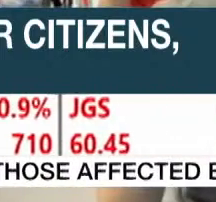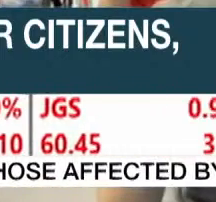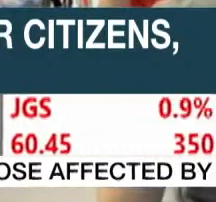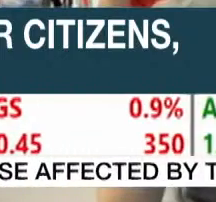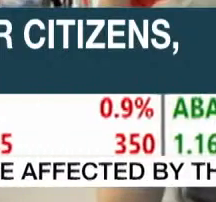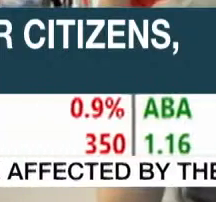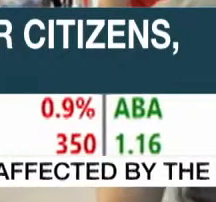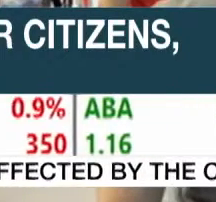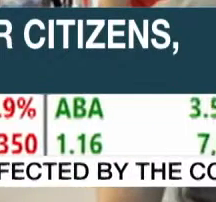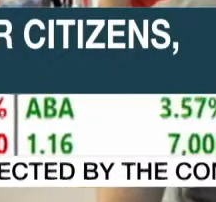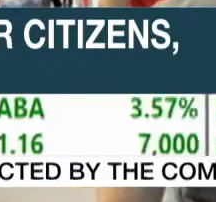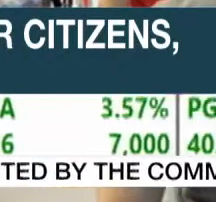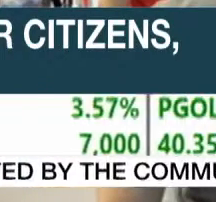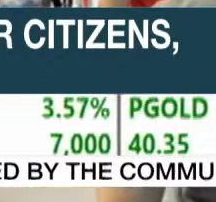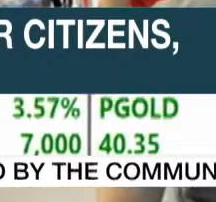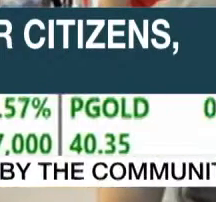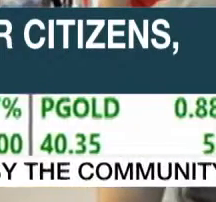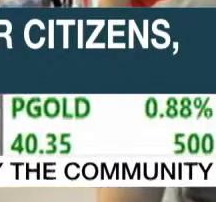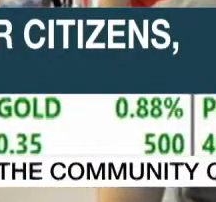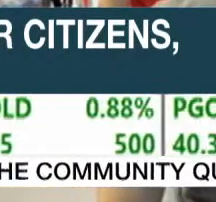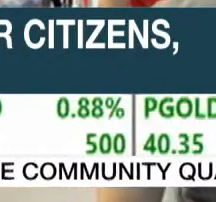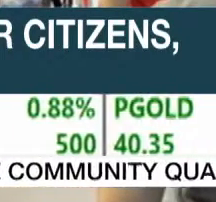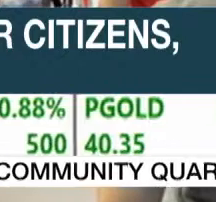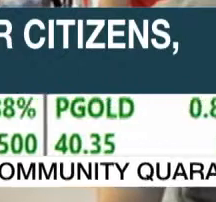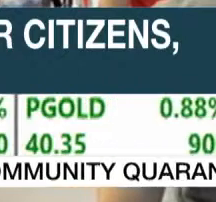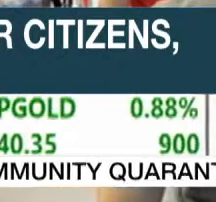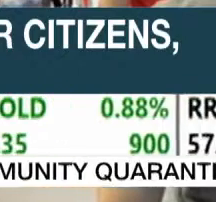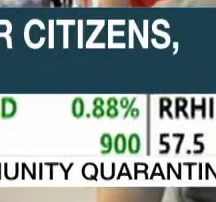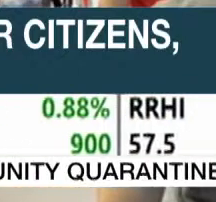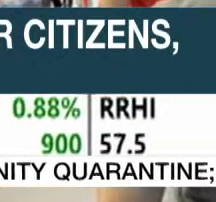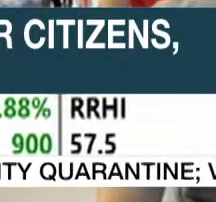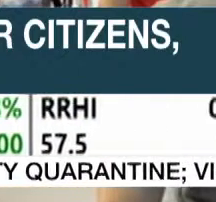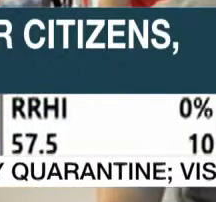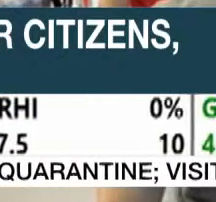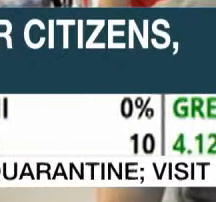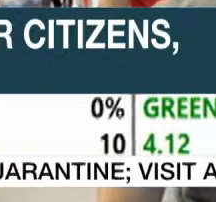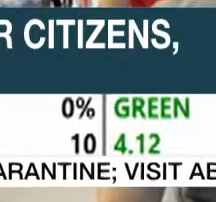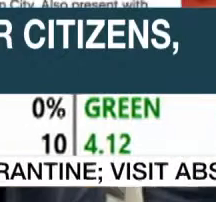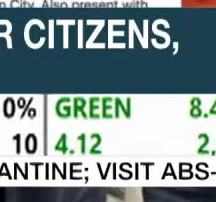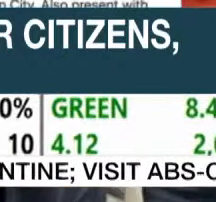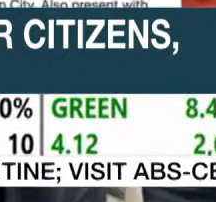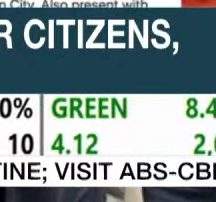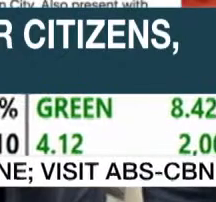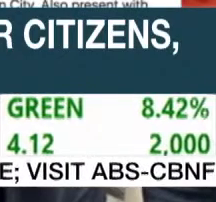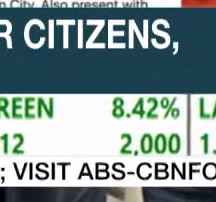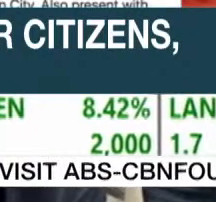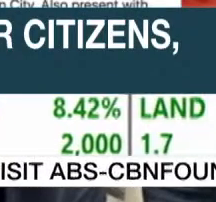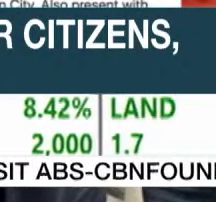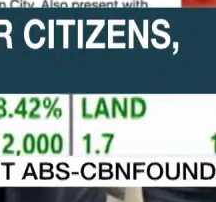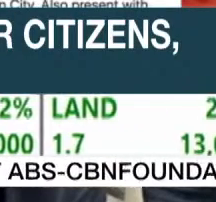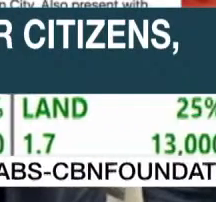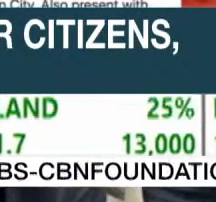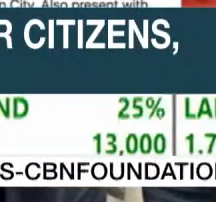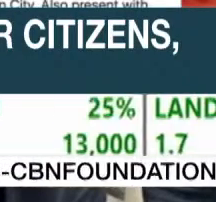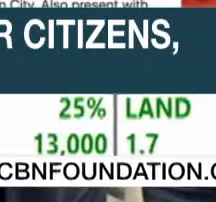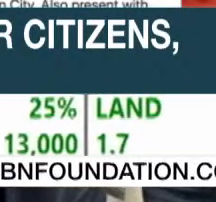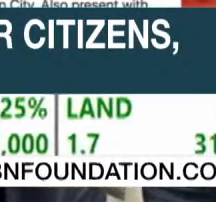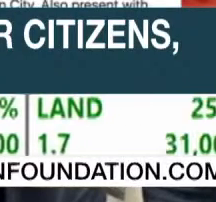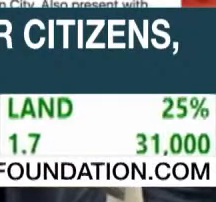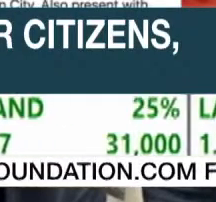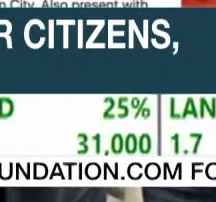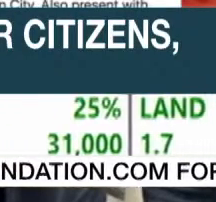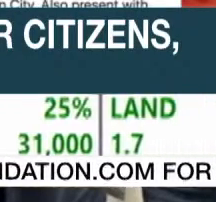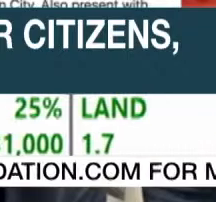senior citizens and those vulnerable, as it is well ventilated and can accommodate hundreds of vaccinees, keeping